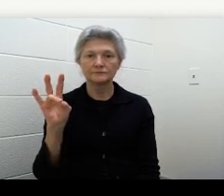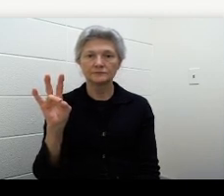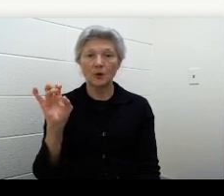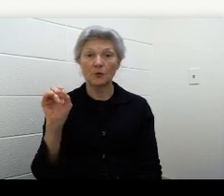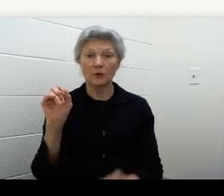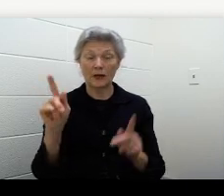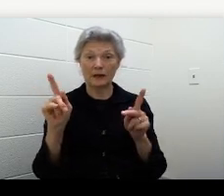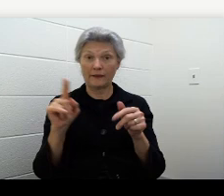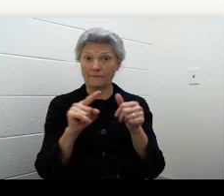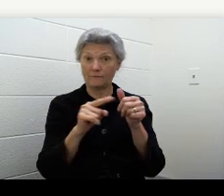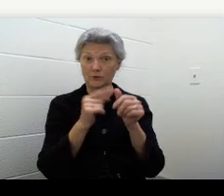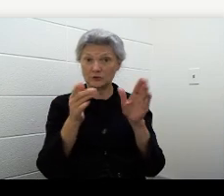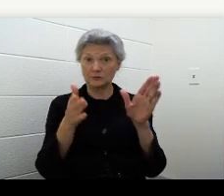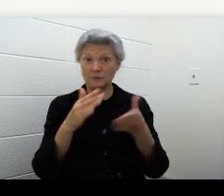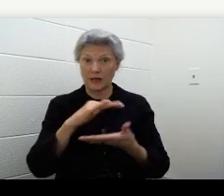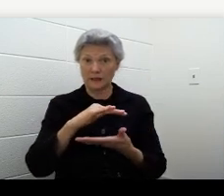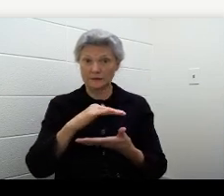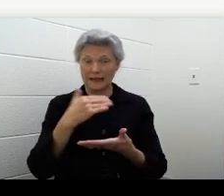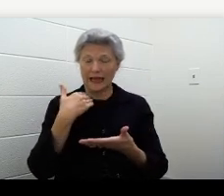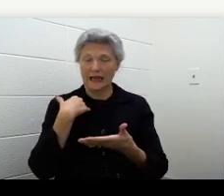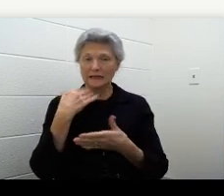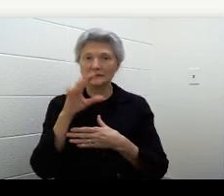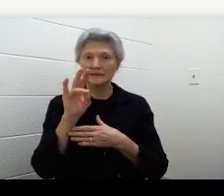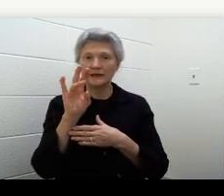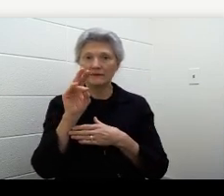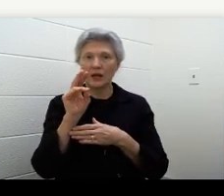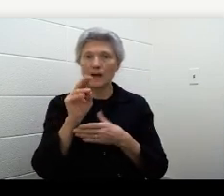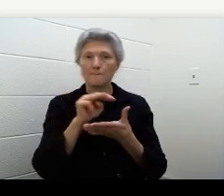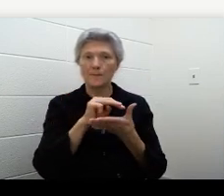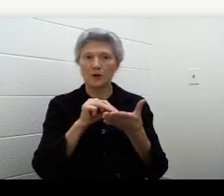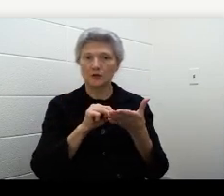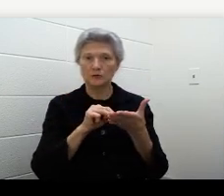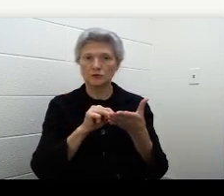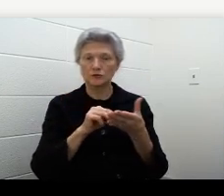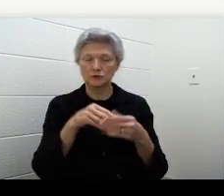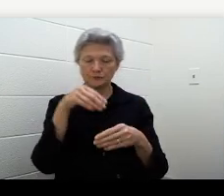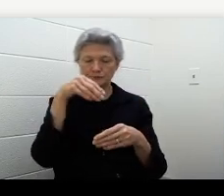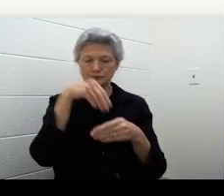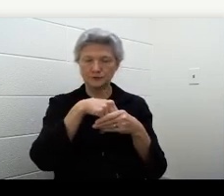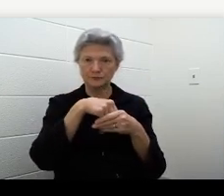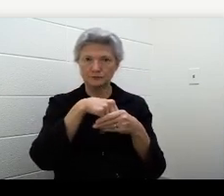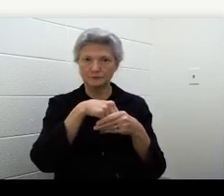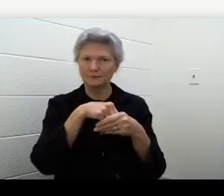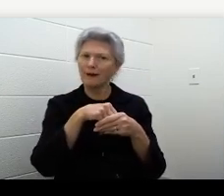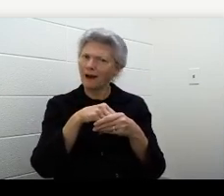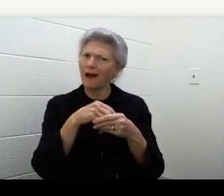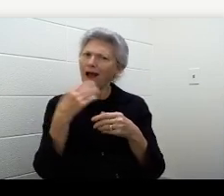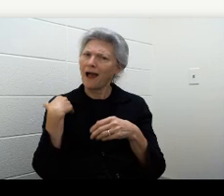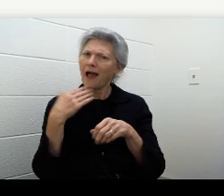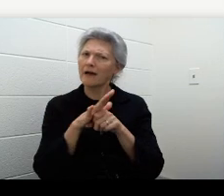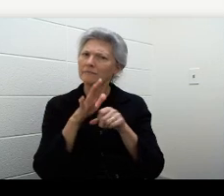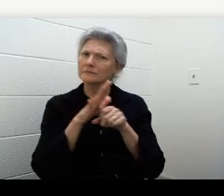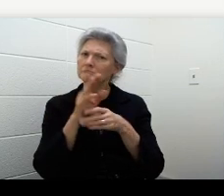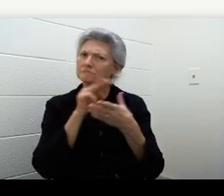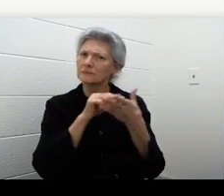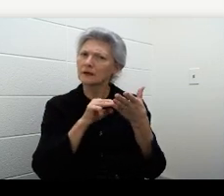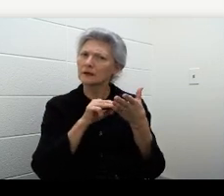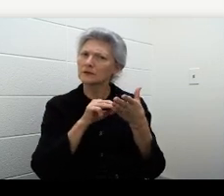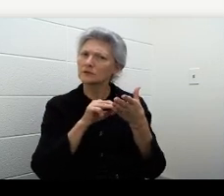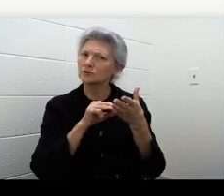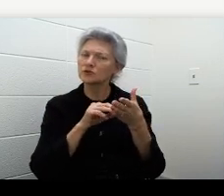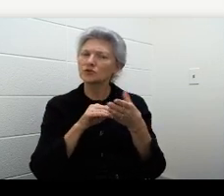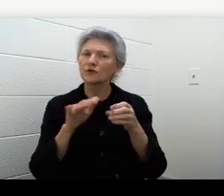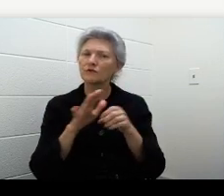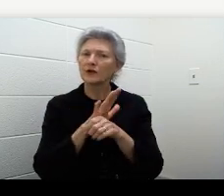All right, so the first box has 7 markers. It looks like I have enough to do another box. So let's say box number